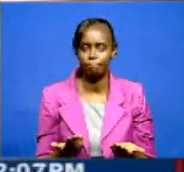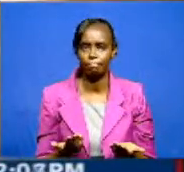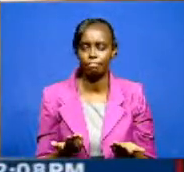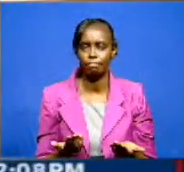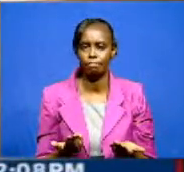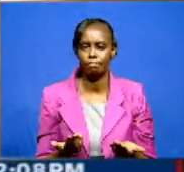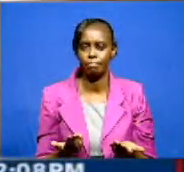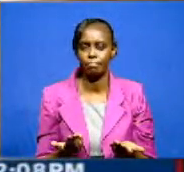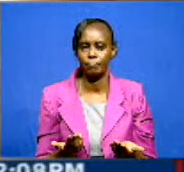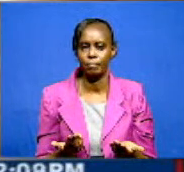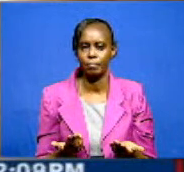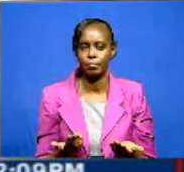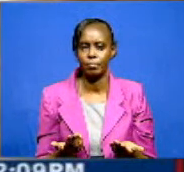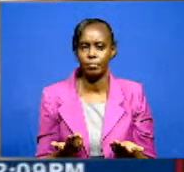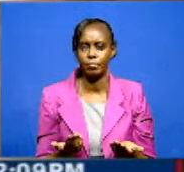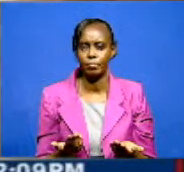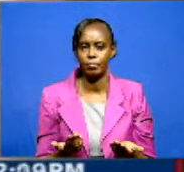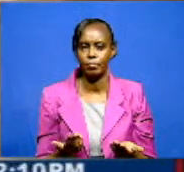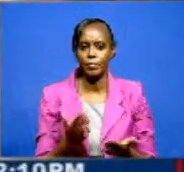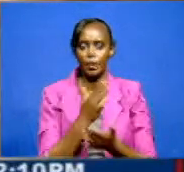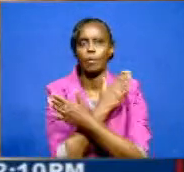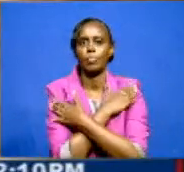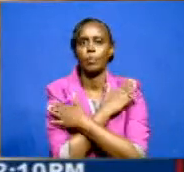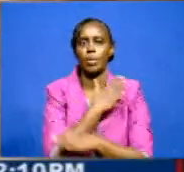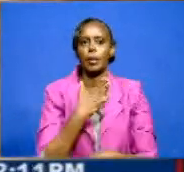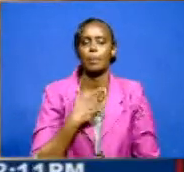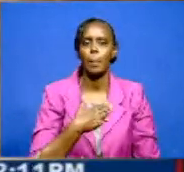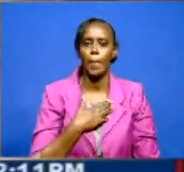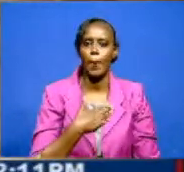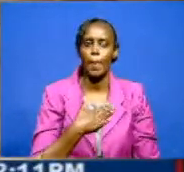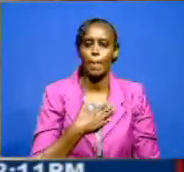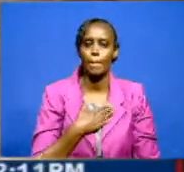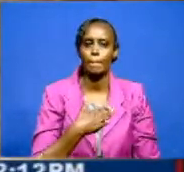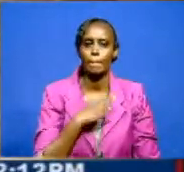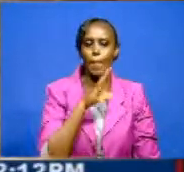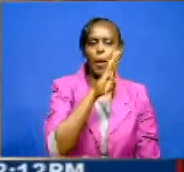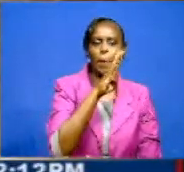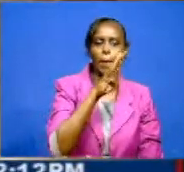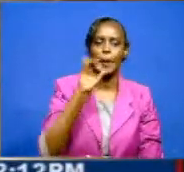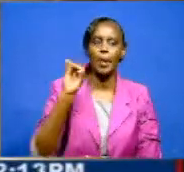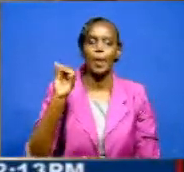disclose to my learned friend is that in the BBI,